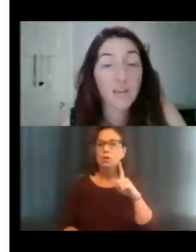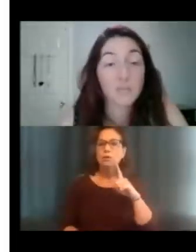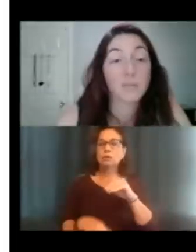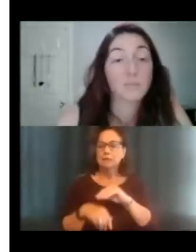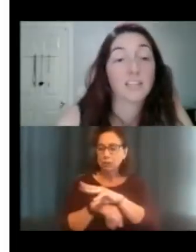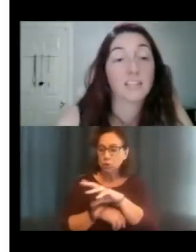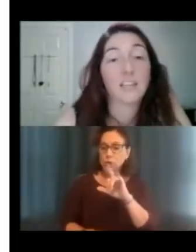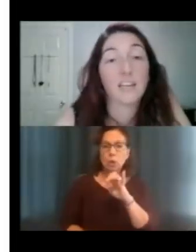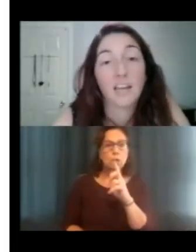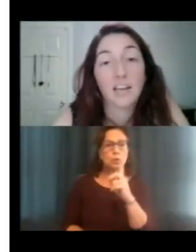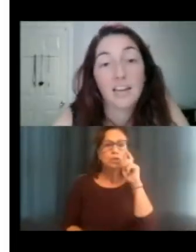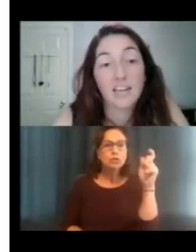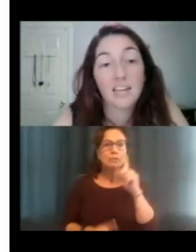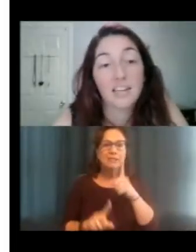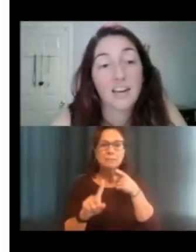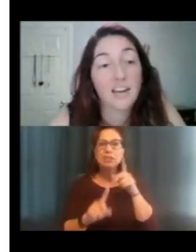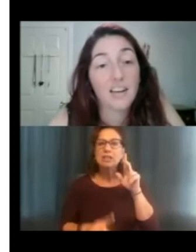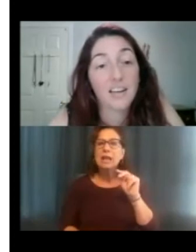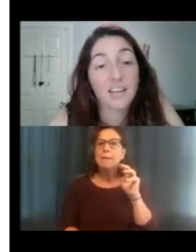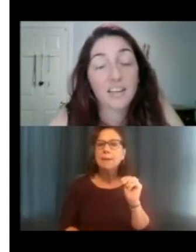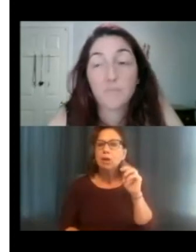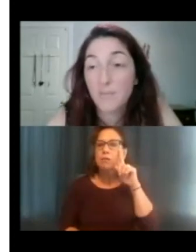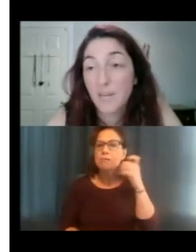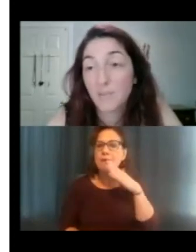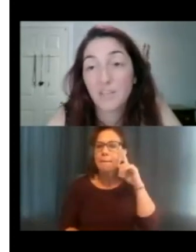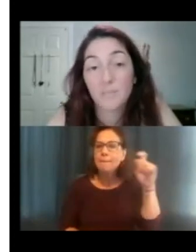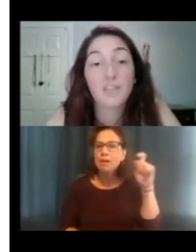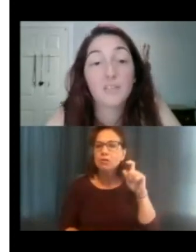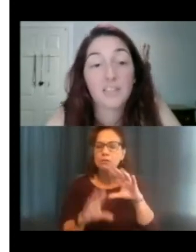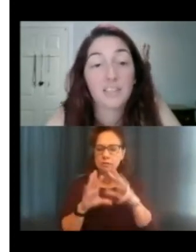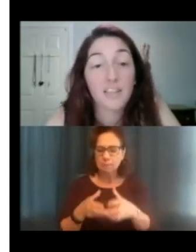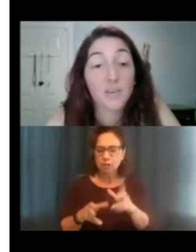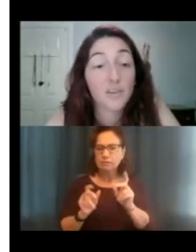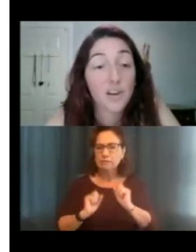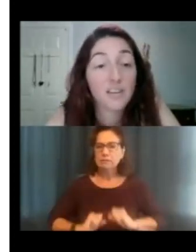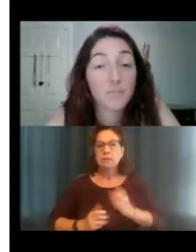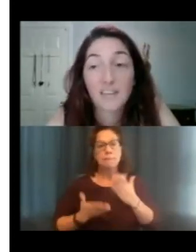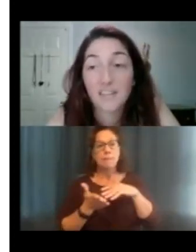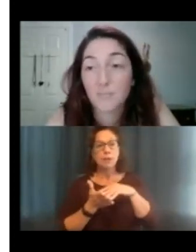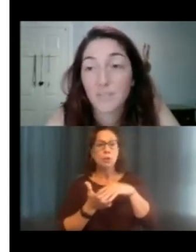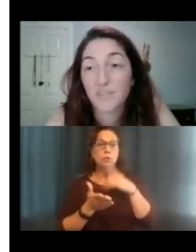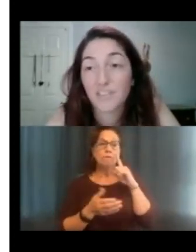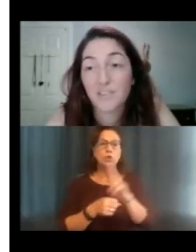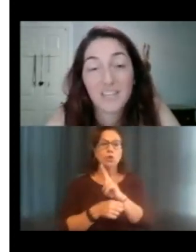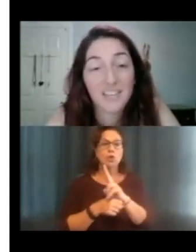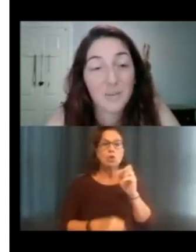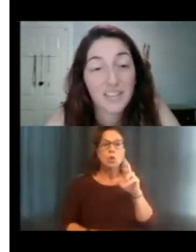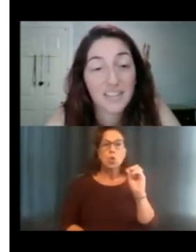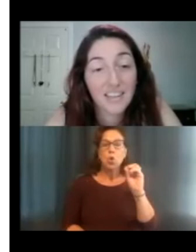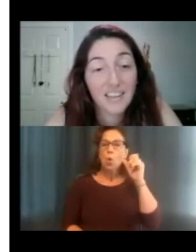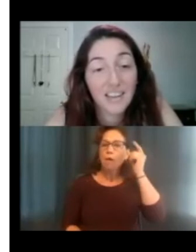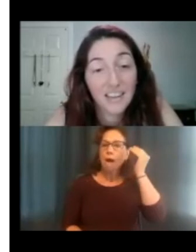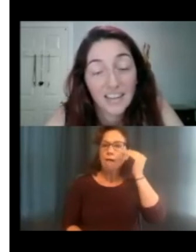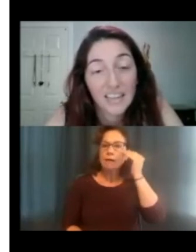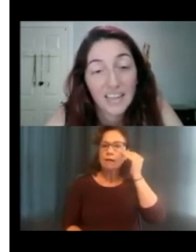especially in nightmare subjects, and may be able to be used to study neurocognitive mechanisms of lucid dreaming